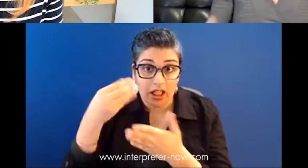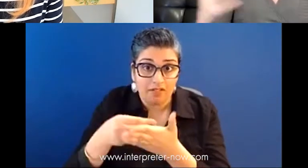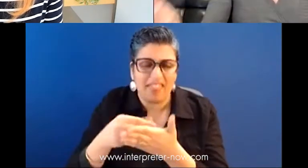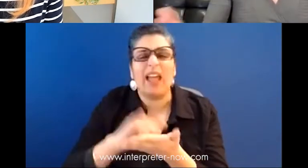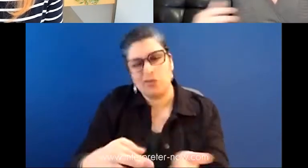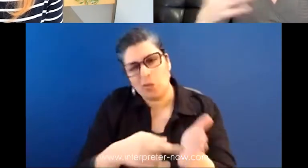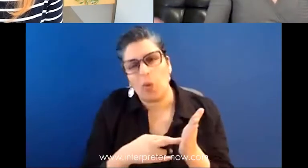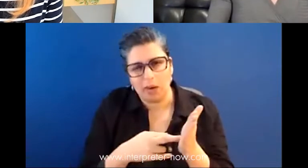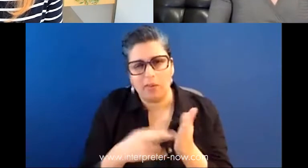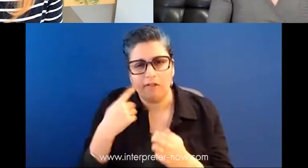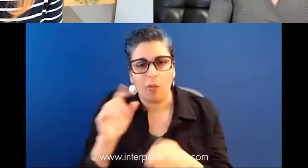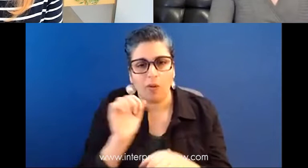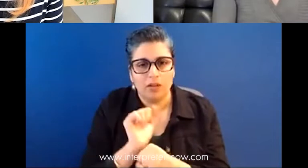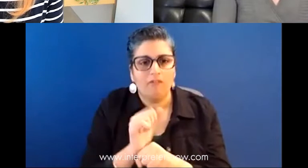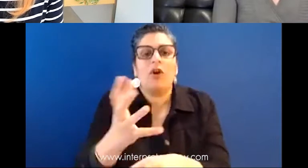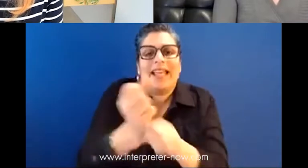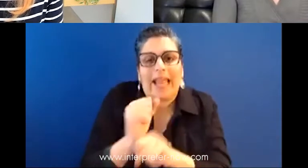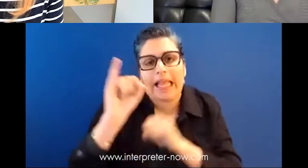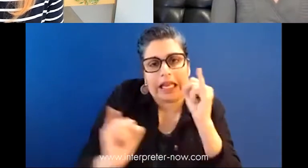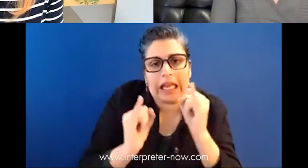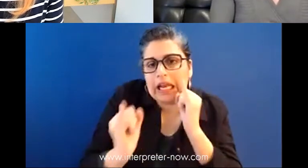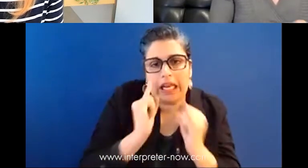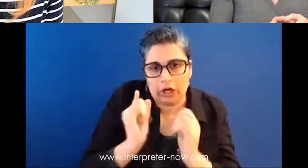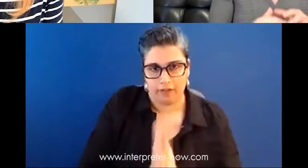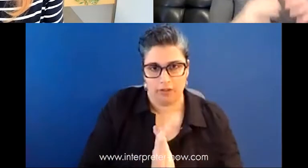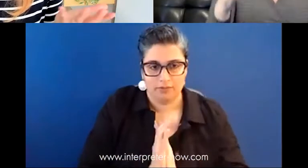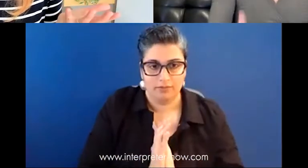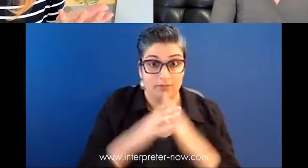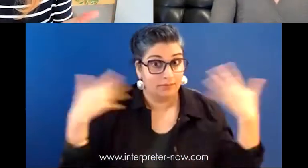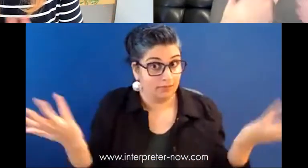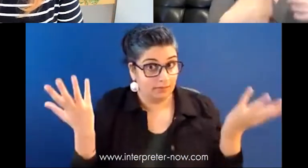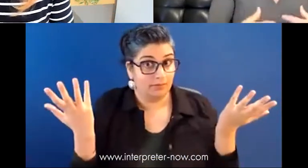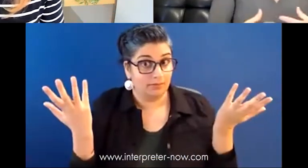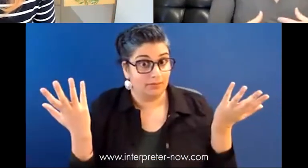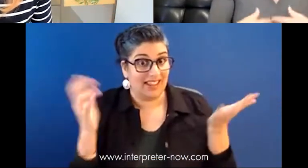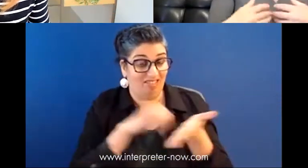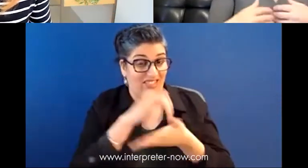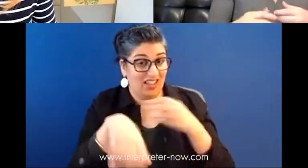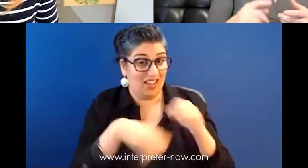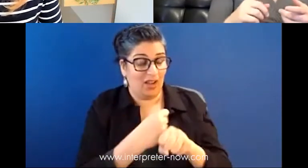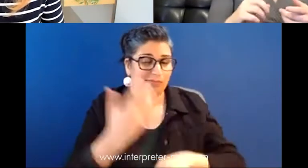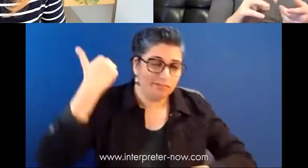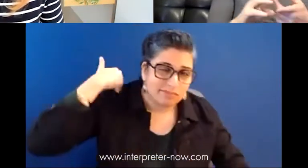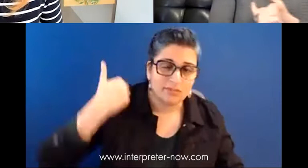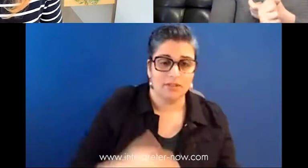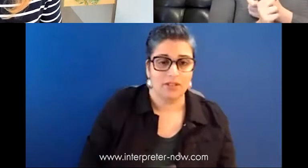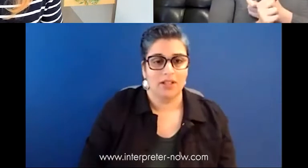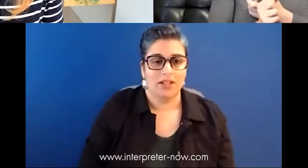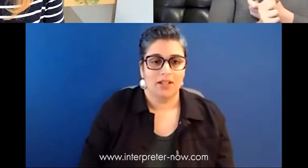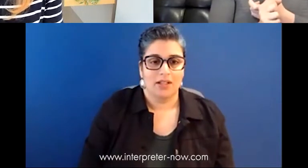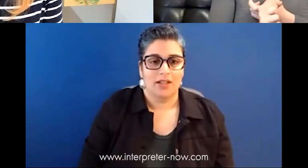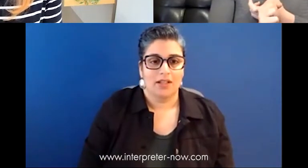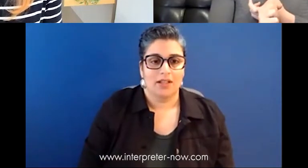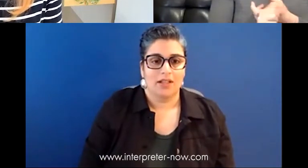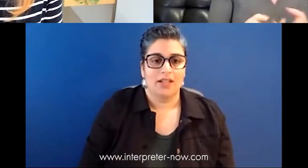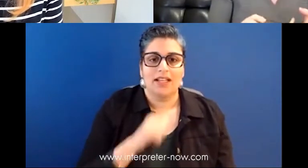for even getting an interview to be on their team. Well, guess what? In that year, which was a while ago, there was not a single woman in the